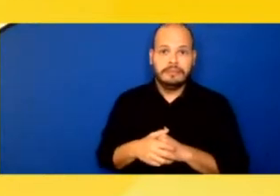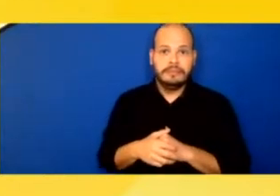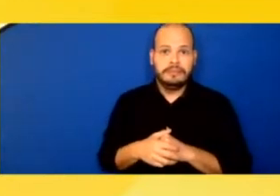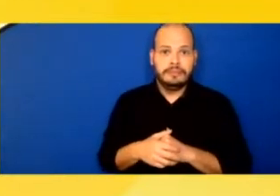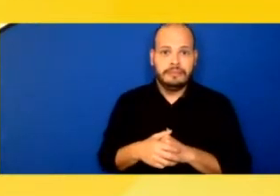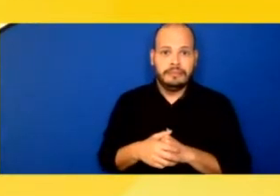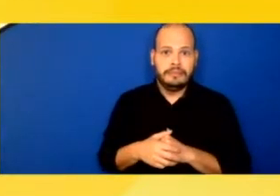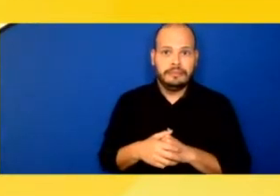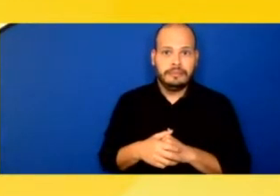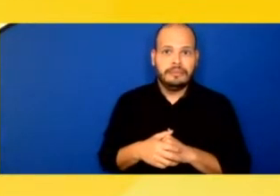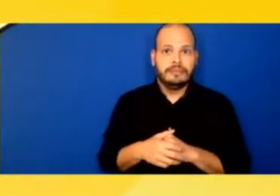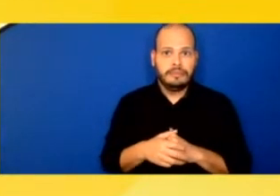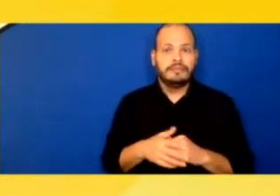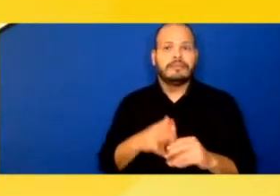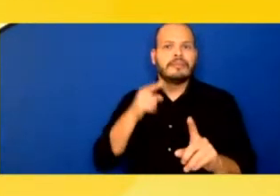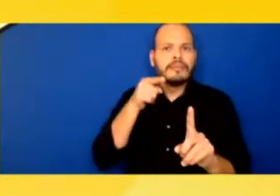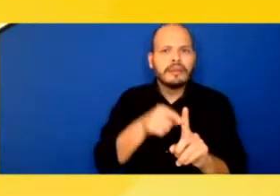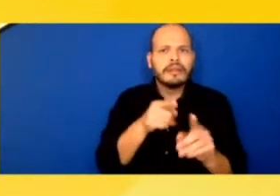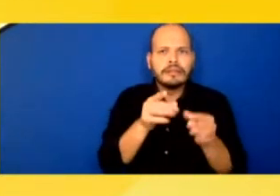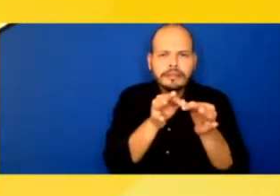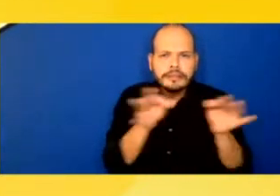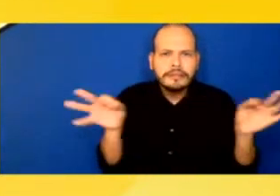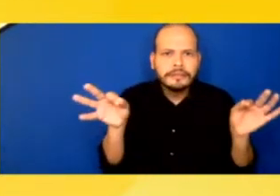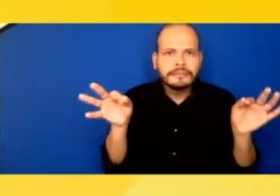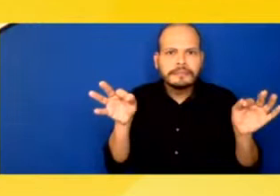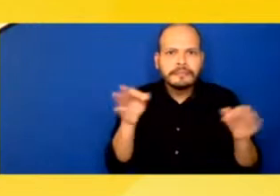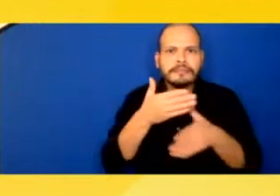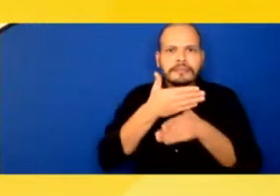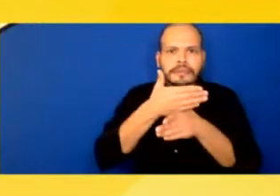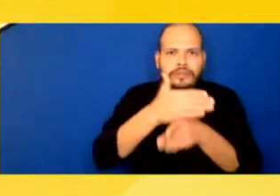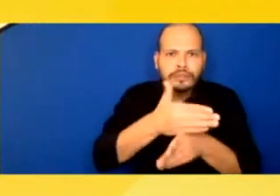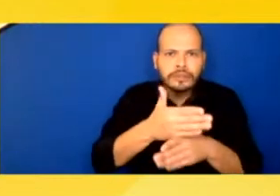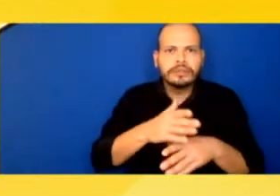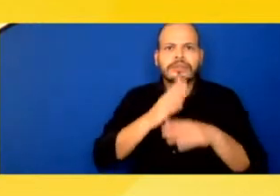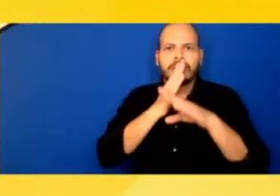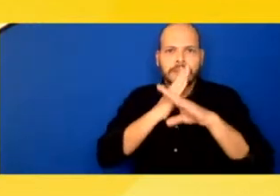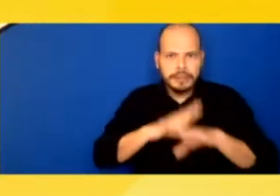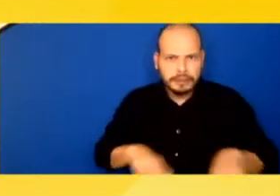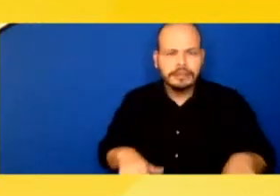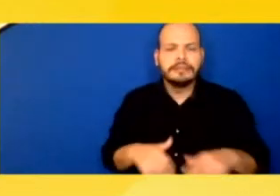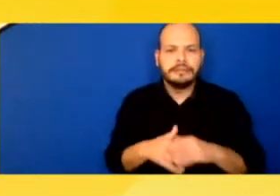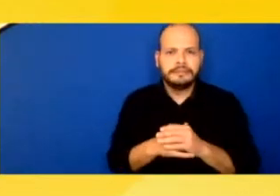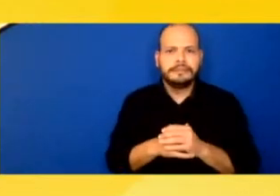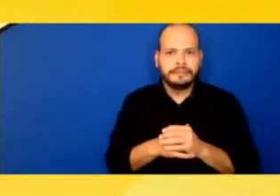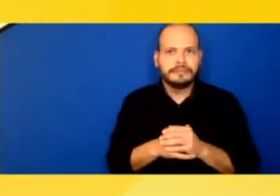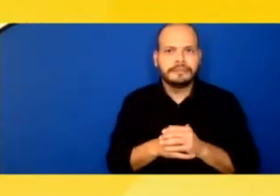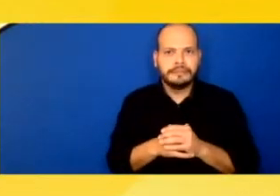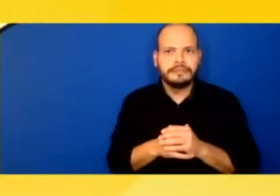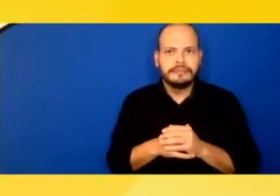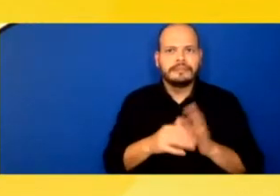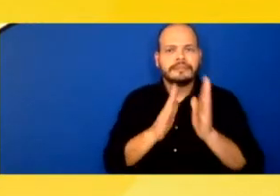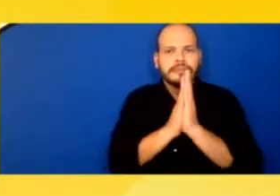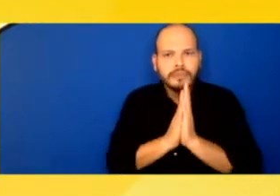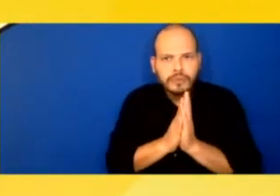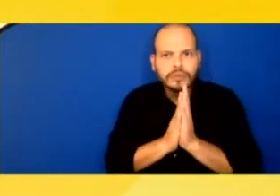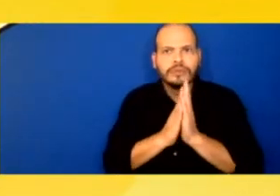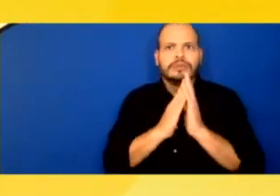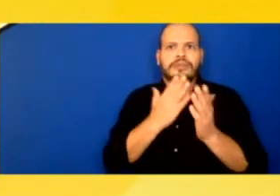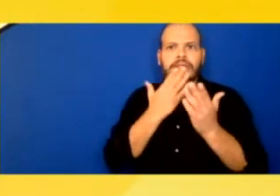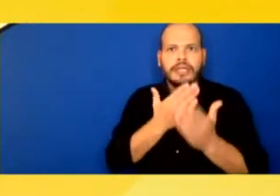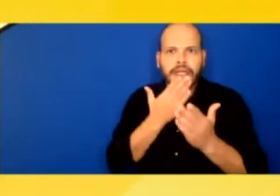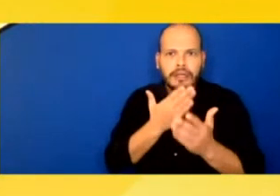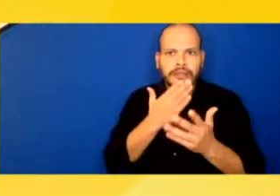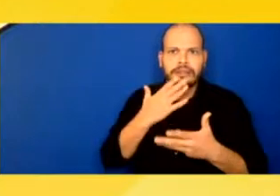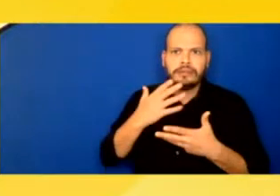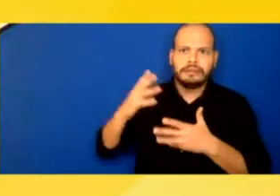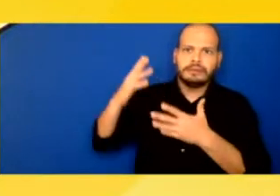today is for gratitude. Our God, the most compassionate, the most merciful, we thank you for your many blessings upon